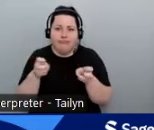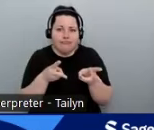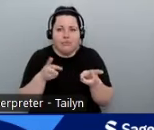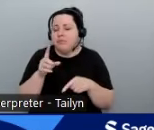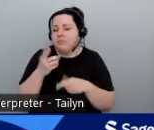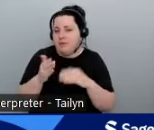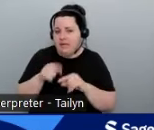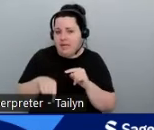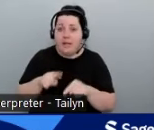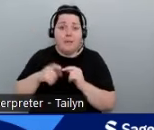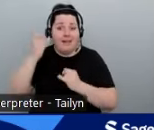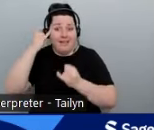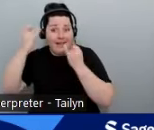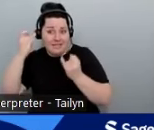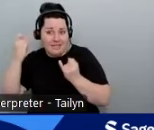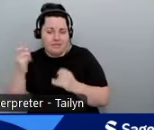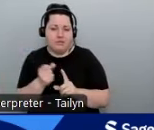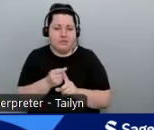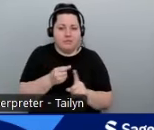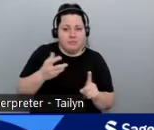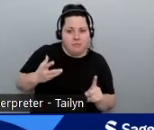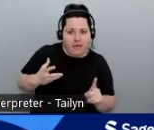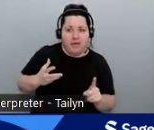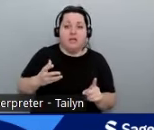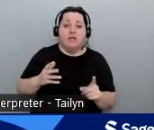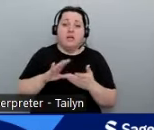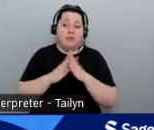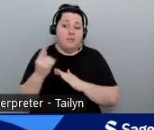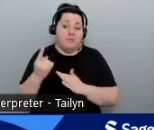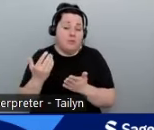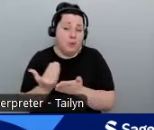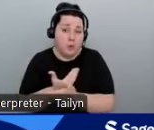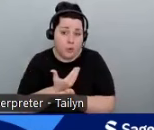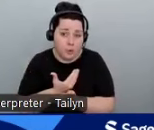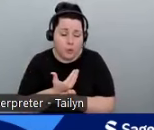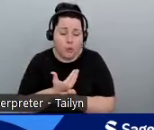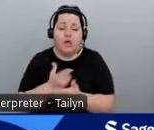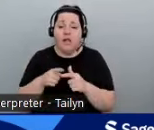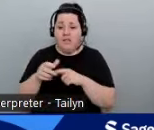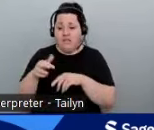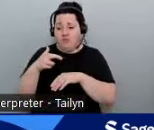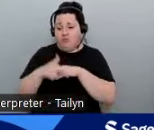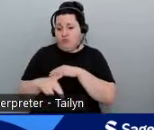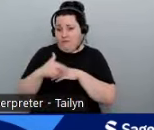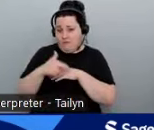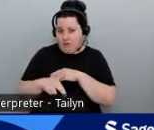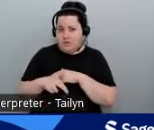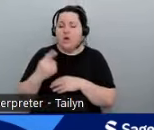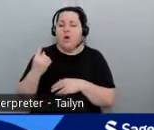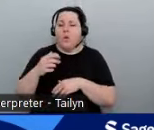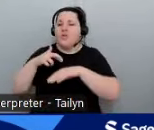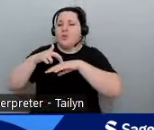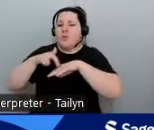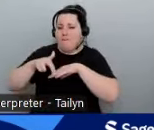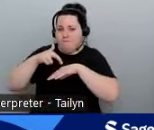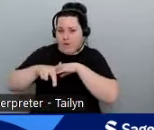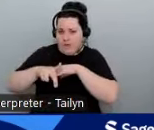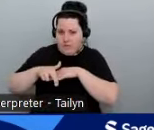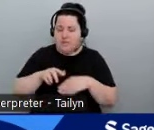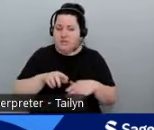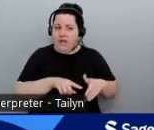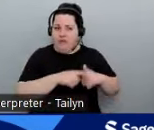some of those ideas, expanding on them, turning them into something new, and referencing. The key is always going to be referencing those original